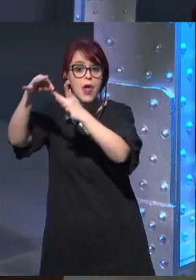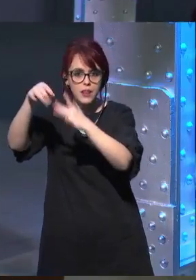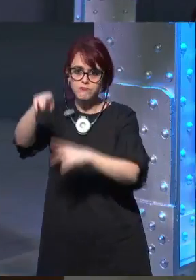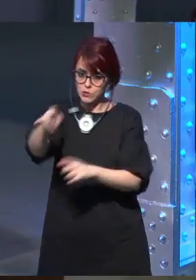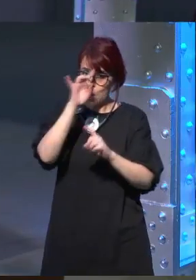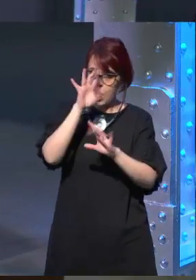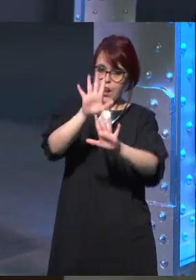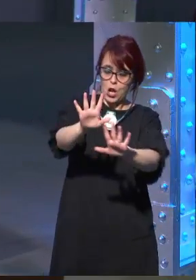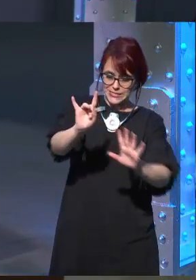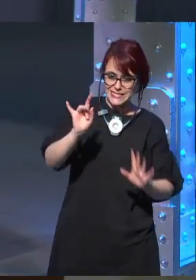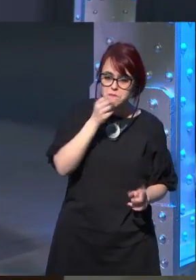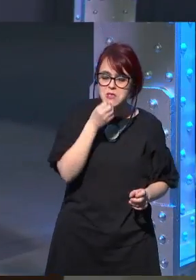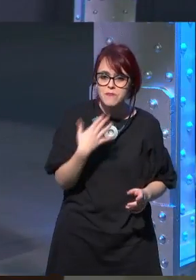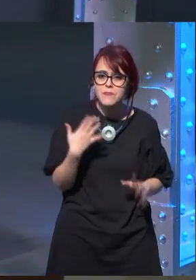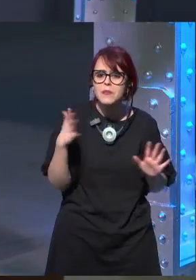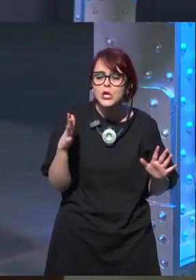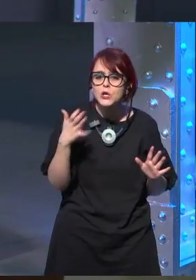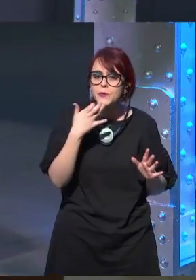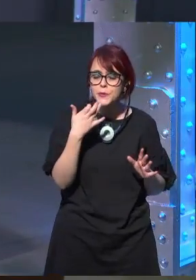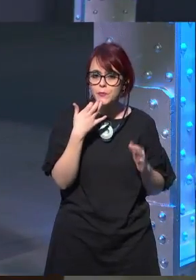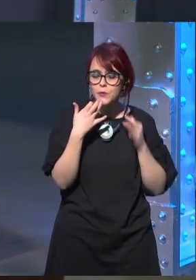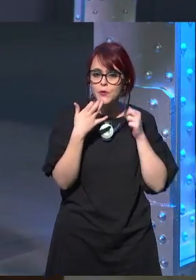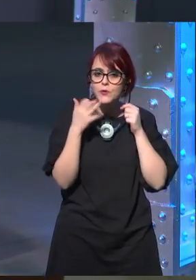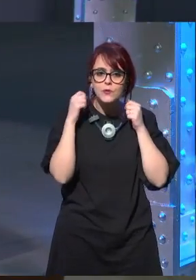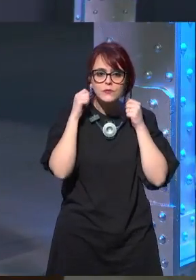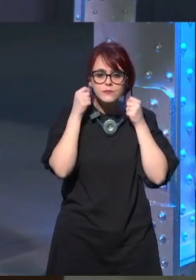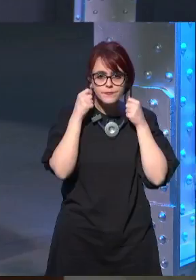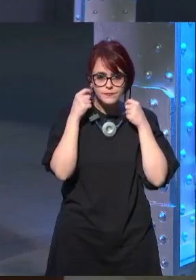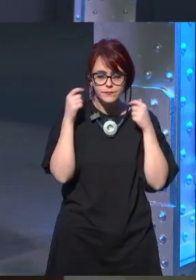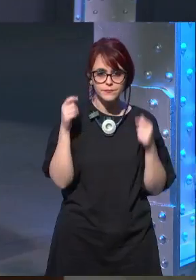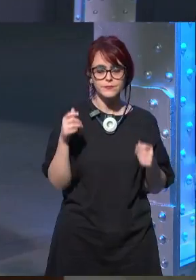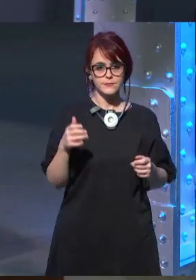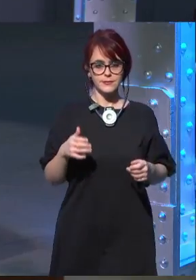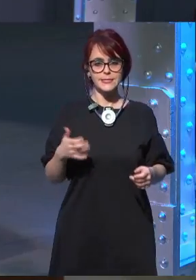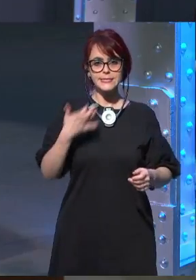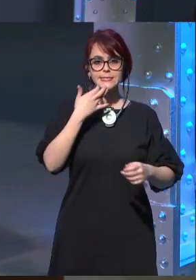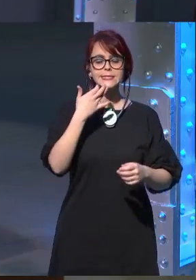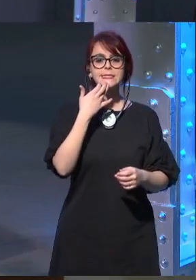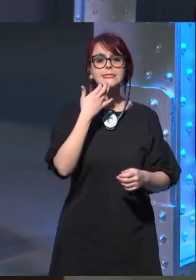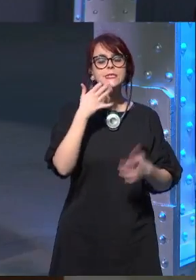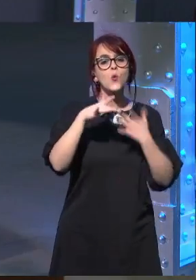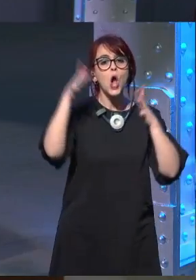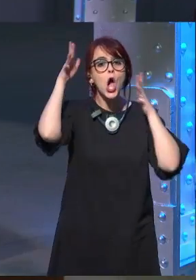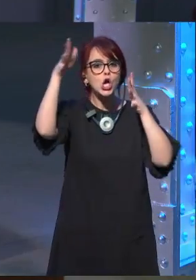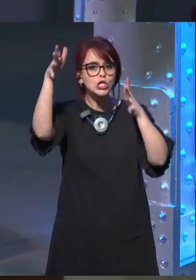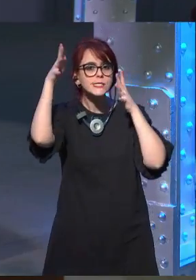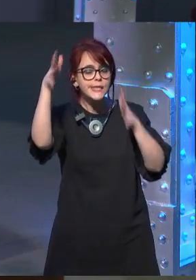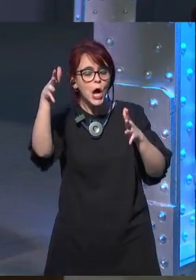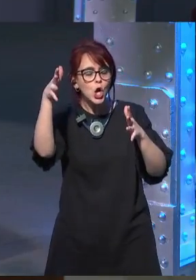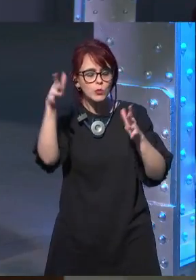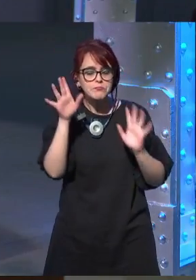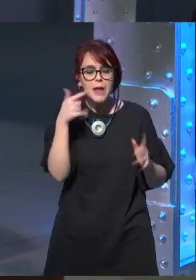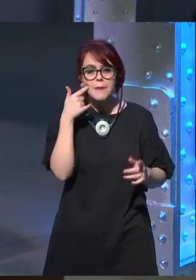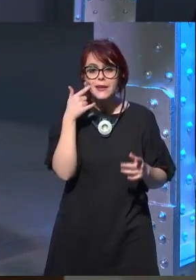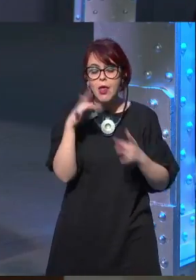Right? Guys, if you give them one piece of advice, have them quantify what they're doing. Quantify their community service hours. Quantify the